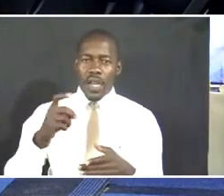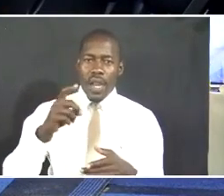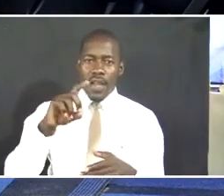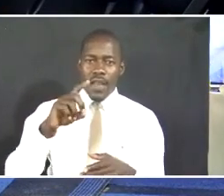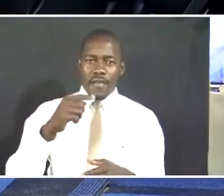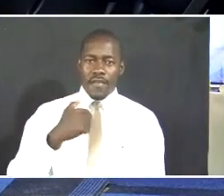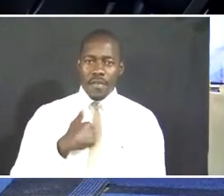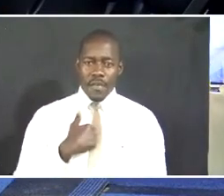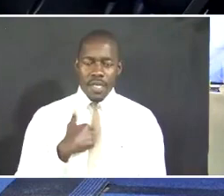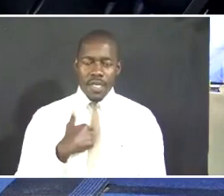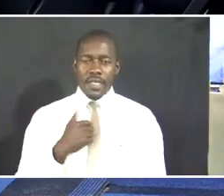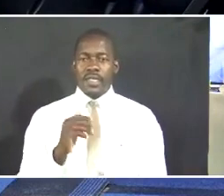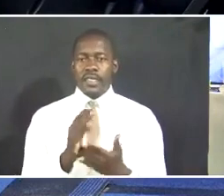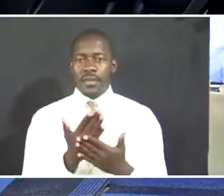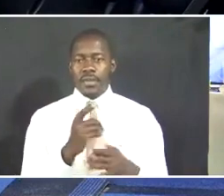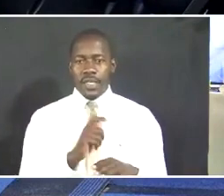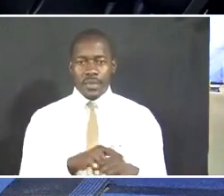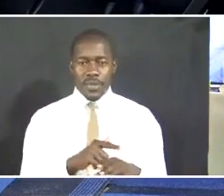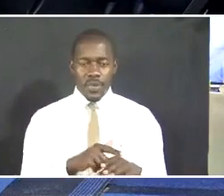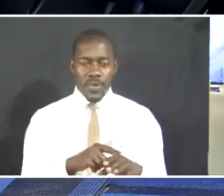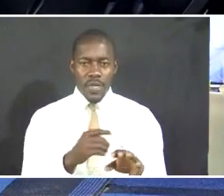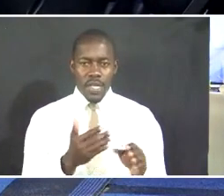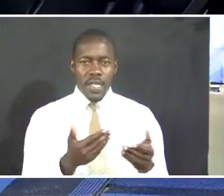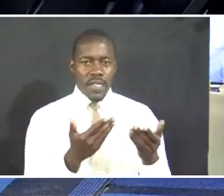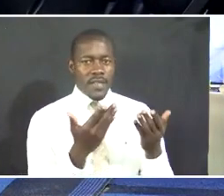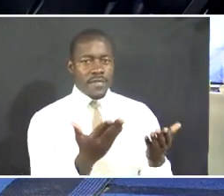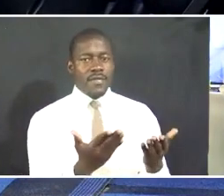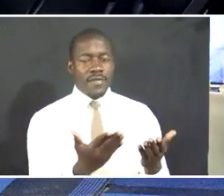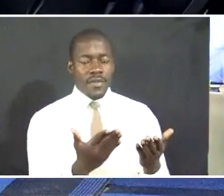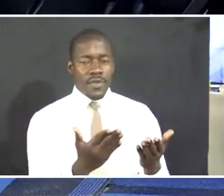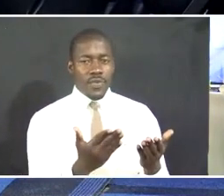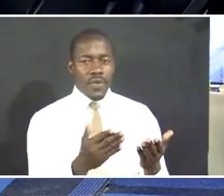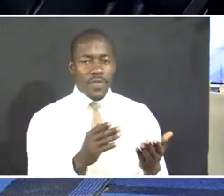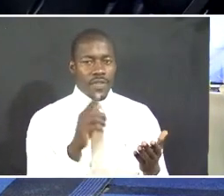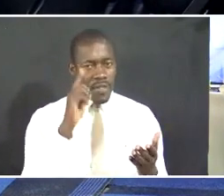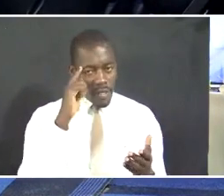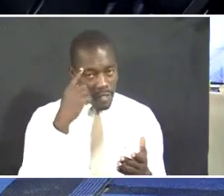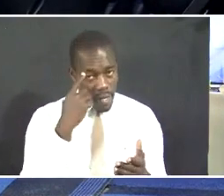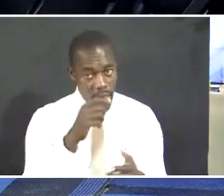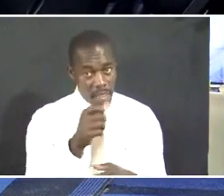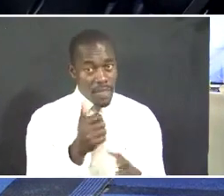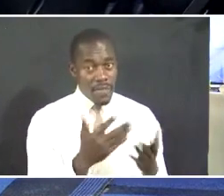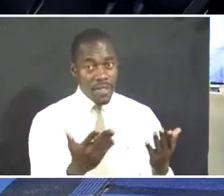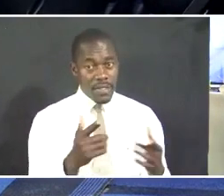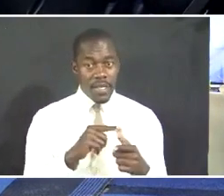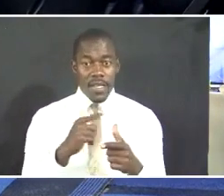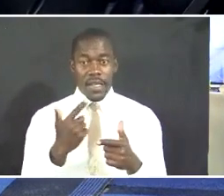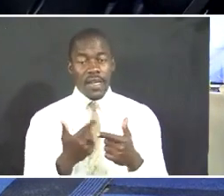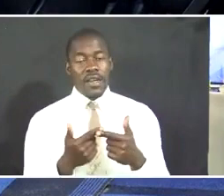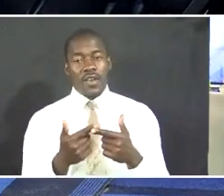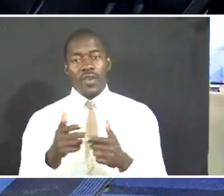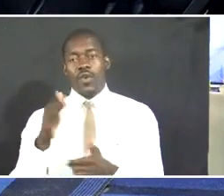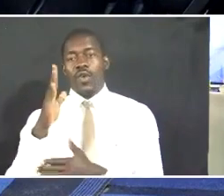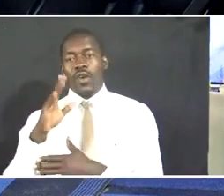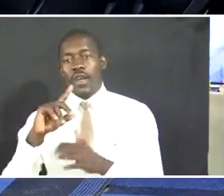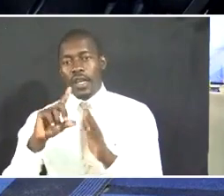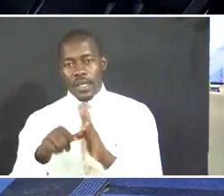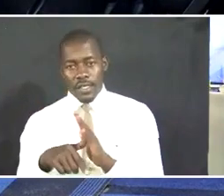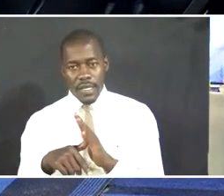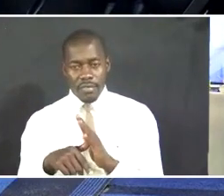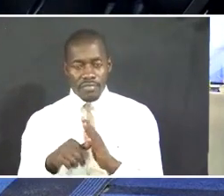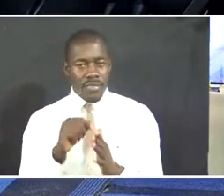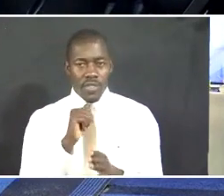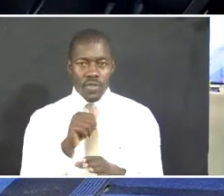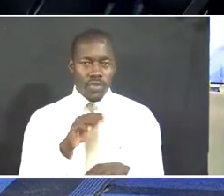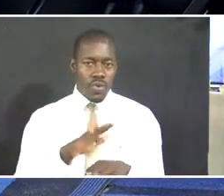the wrong order by probably thinking more of academic achievements rather than considering the